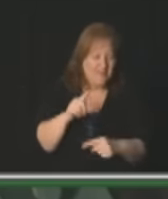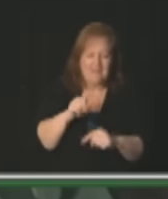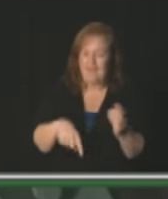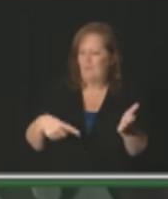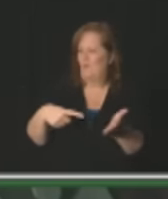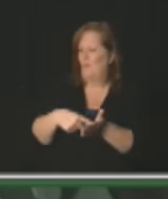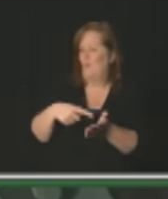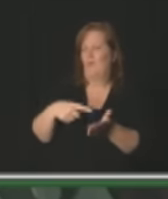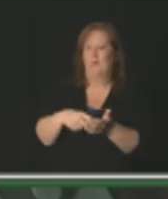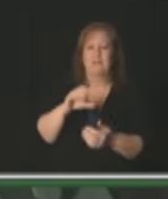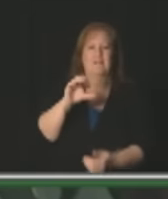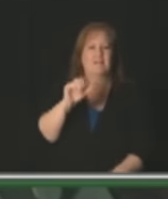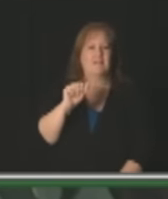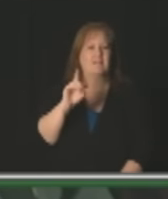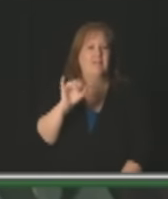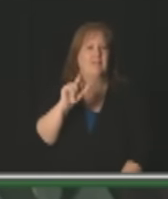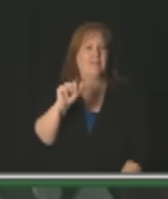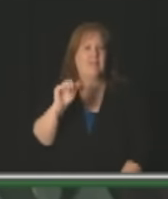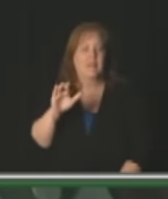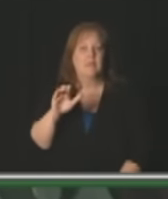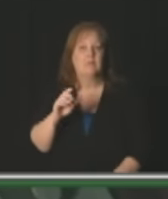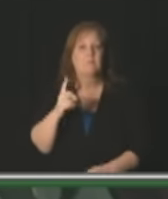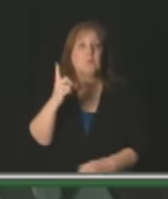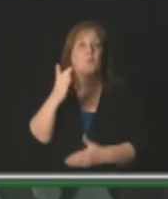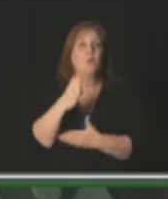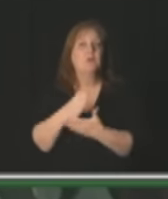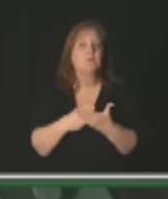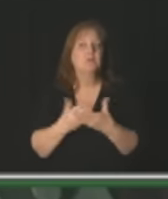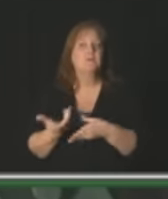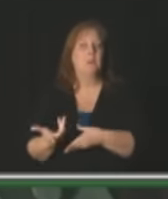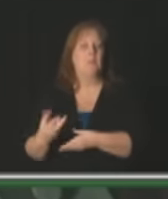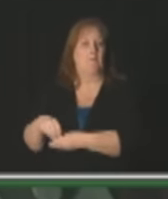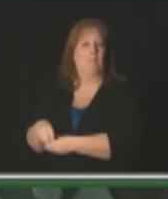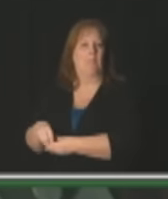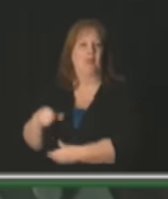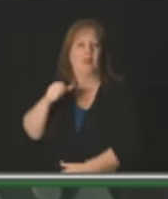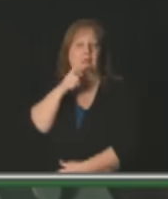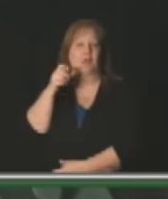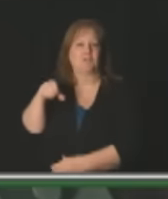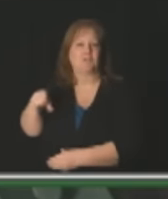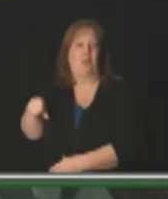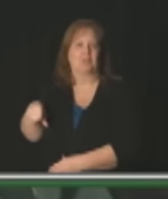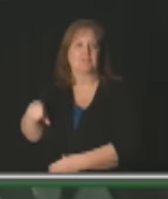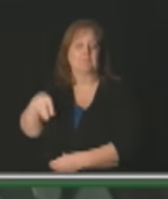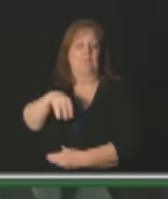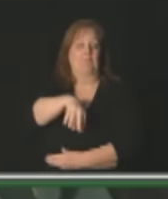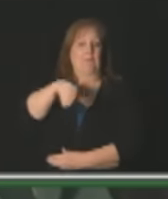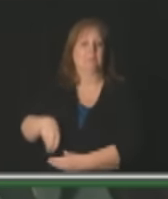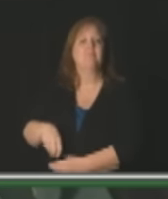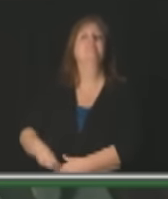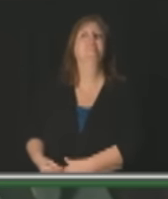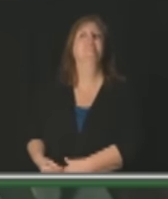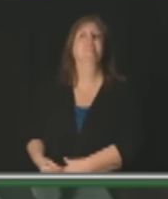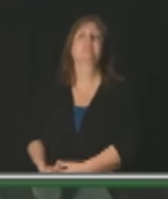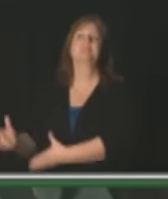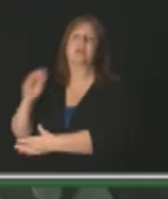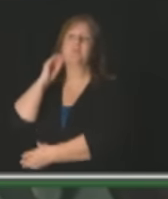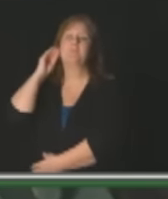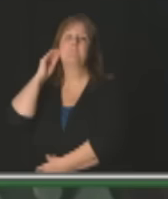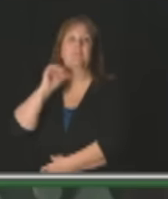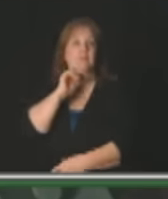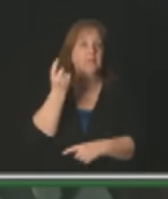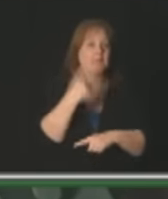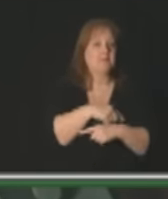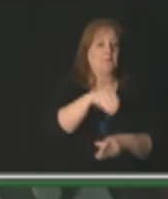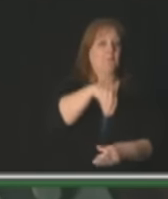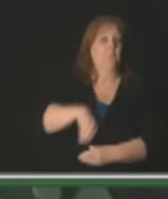to put one piece at a time in his lunchbox and take it home. And that's how this story goes. It tells a story about him taking one piece at